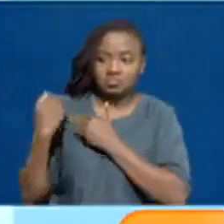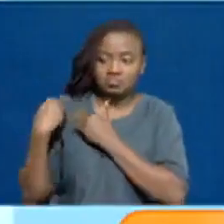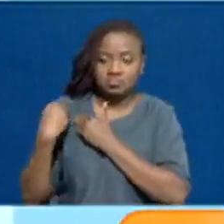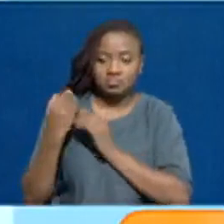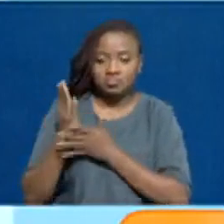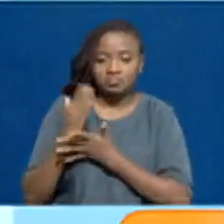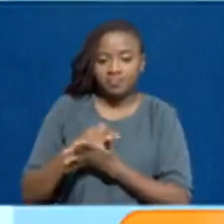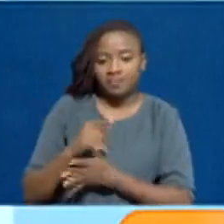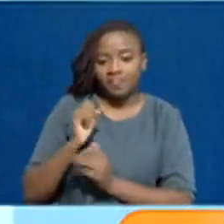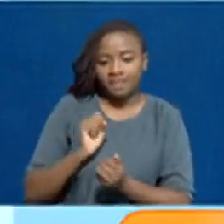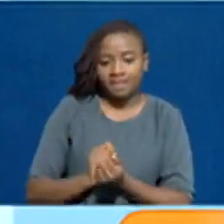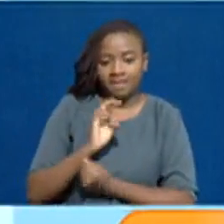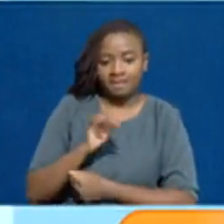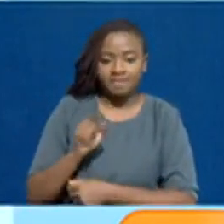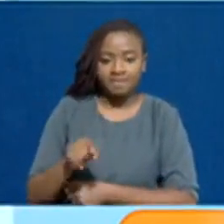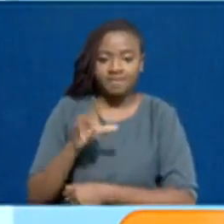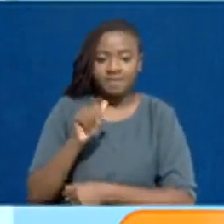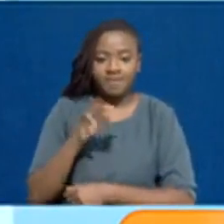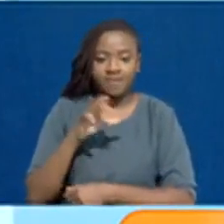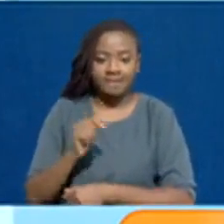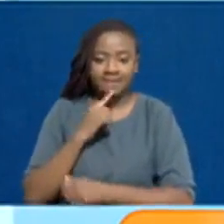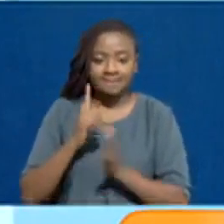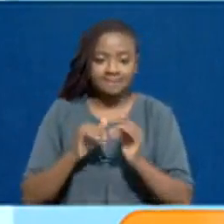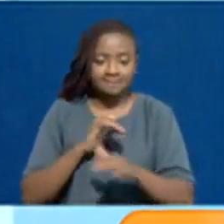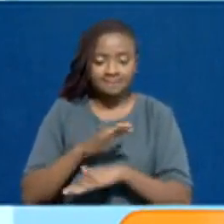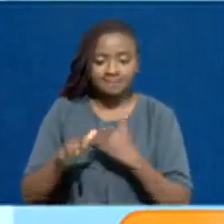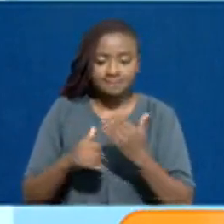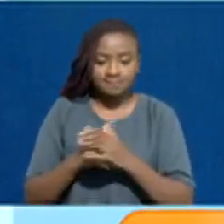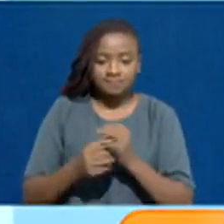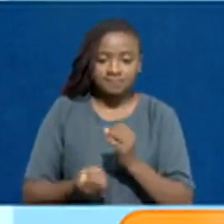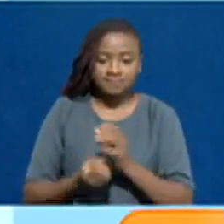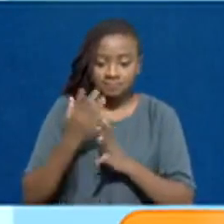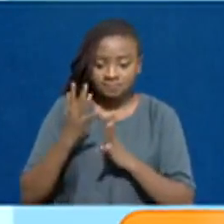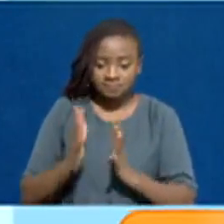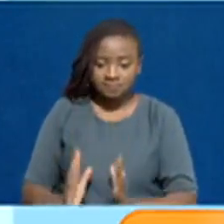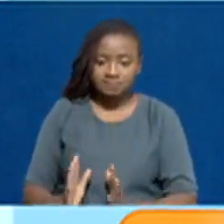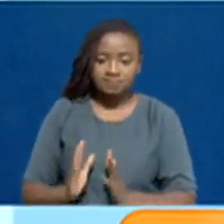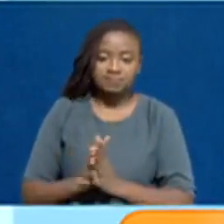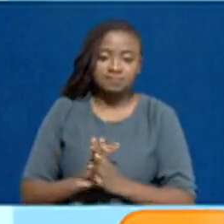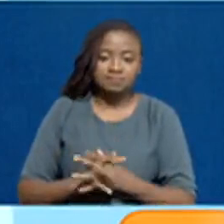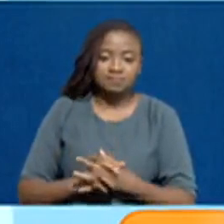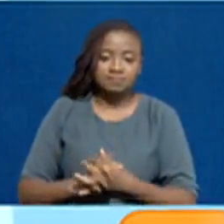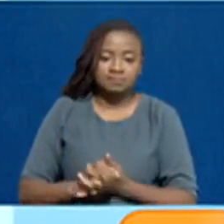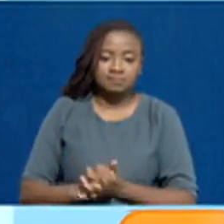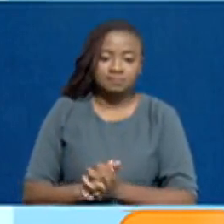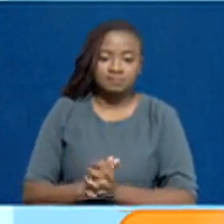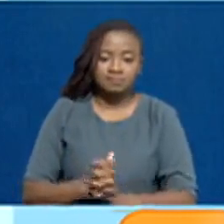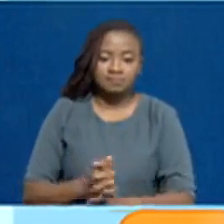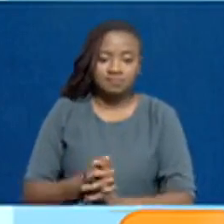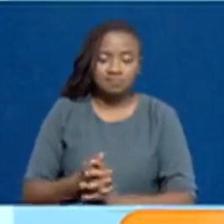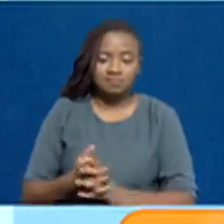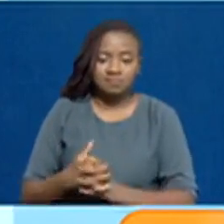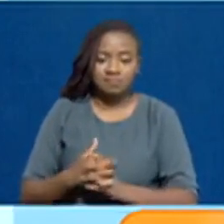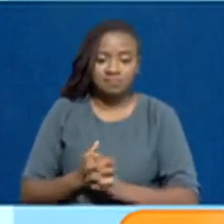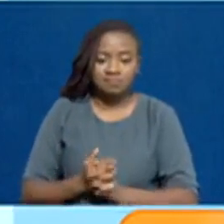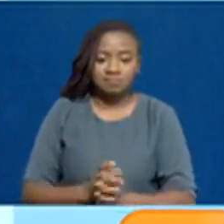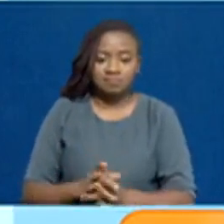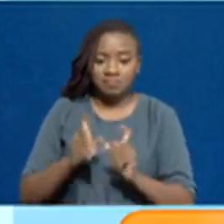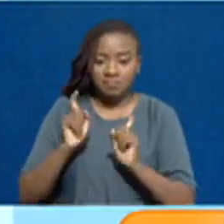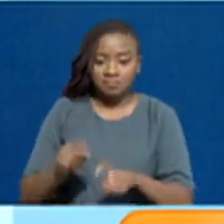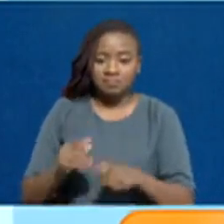13 of the Act provides that all producers introducing any product into the Kenyan market must institute